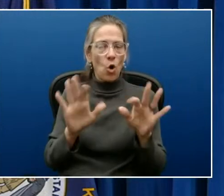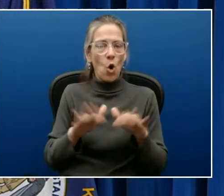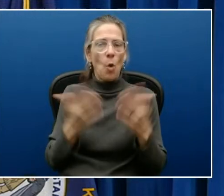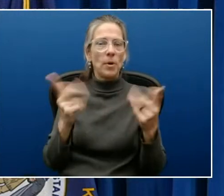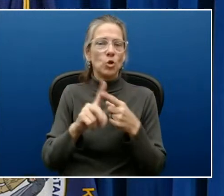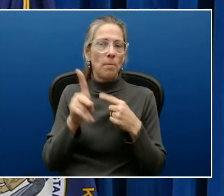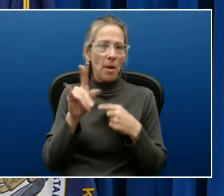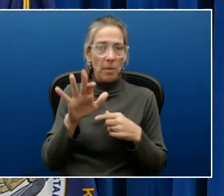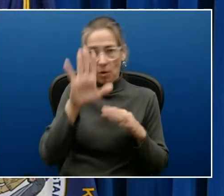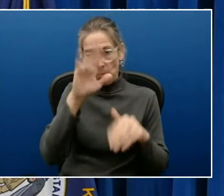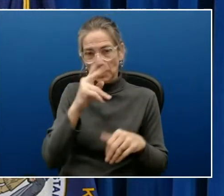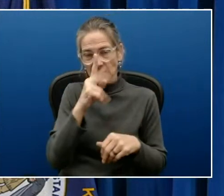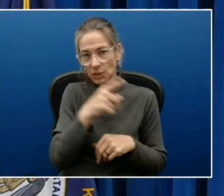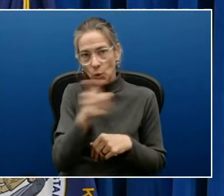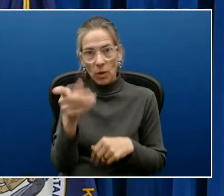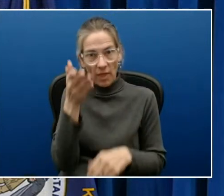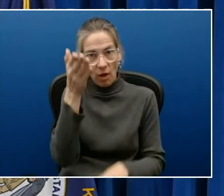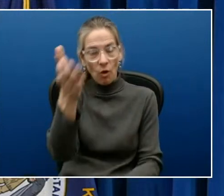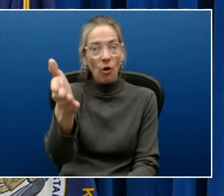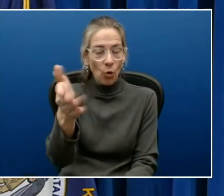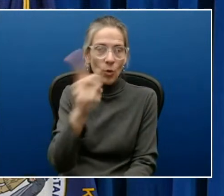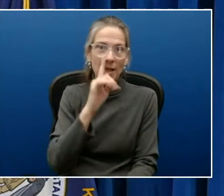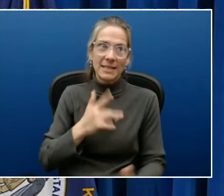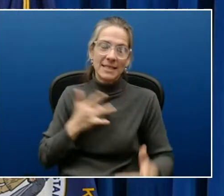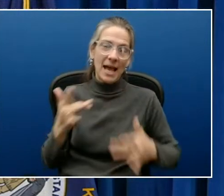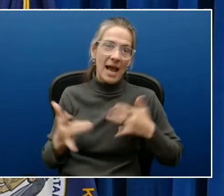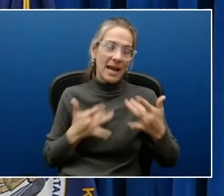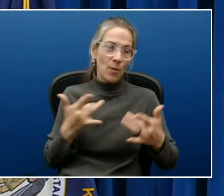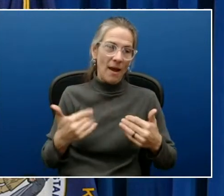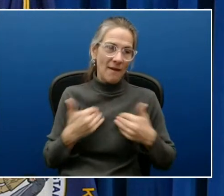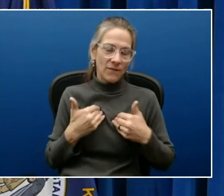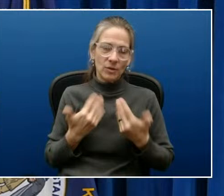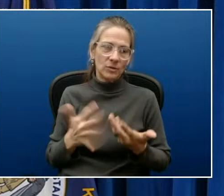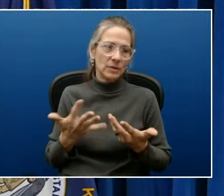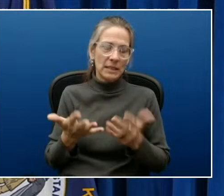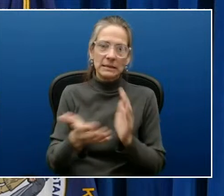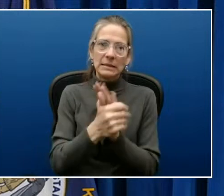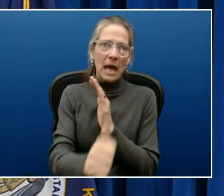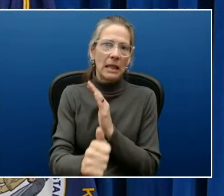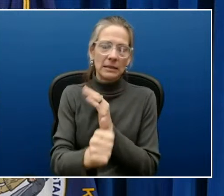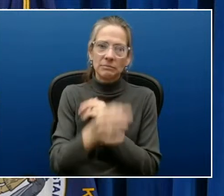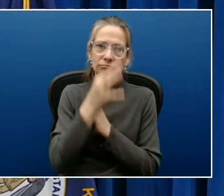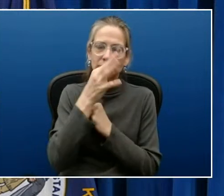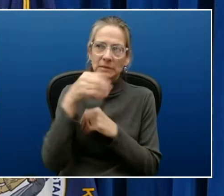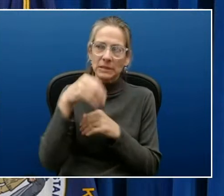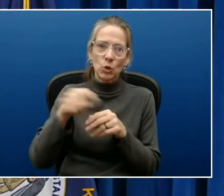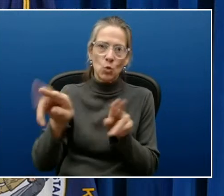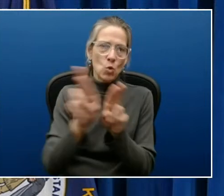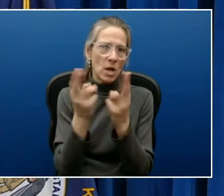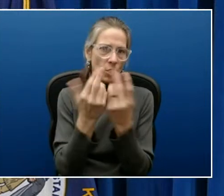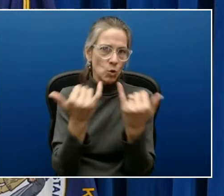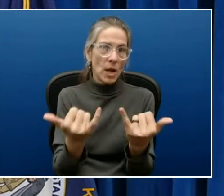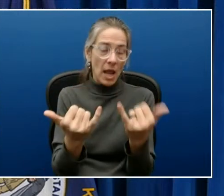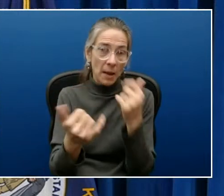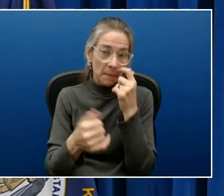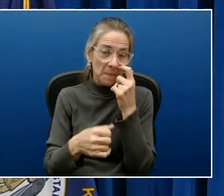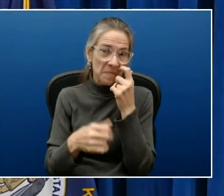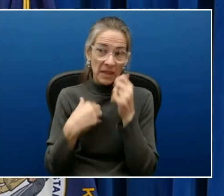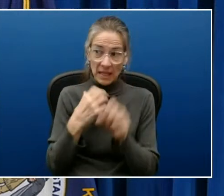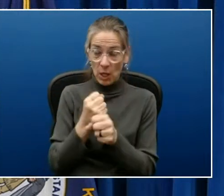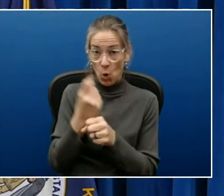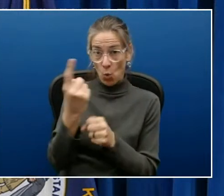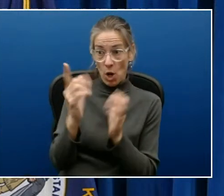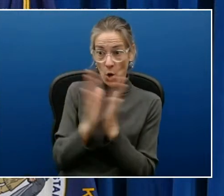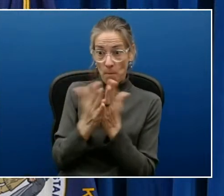to see everyone there, and really exciting that we have such talent in the Rotunda today. Getting one book published is